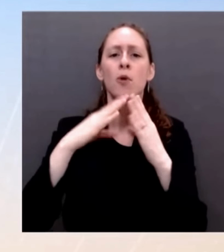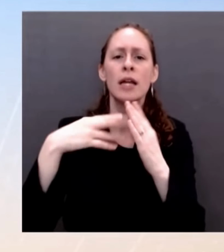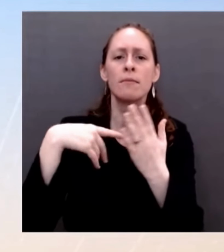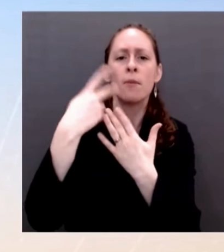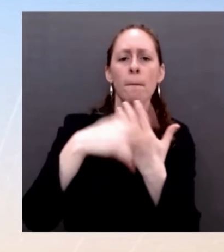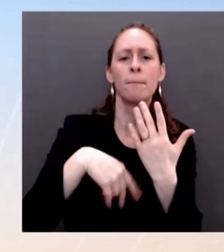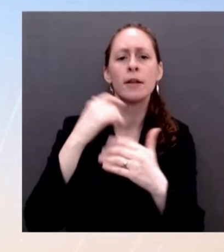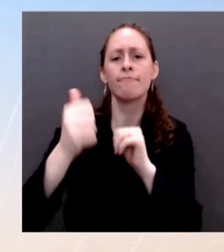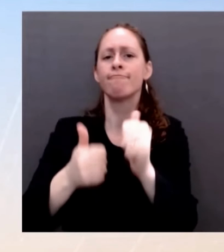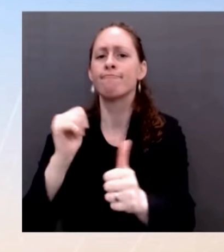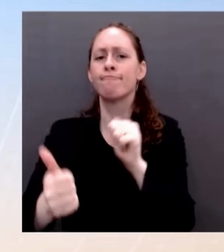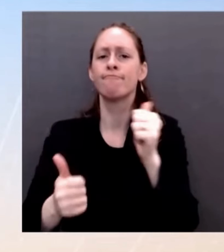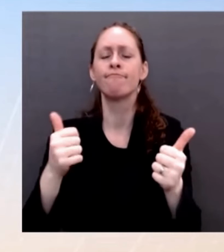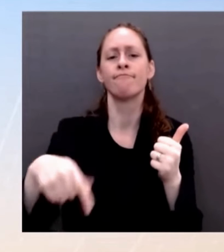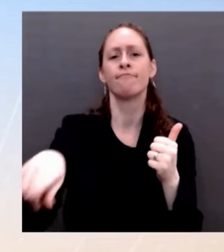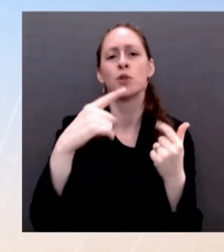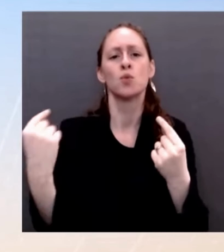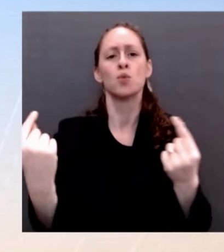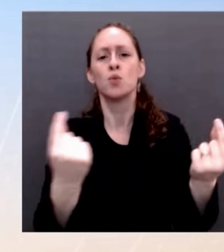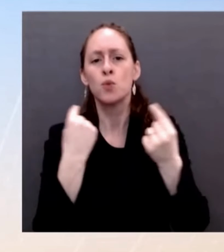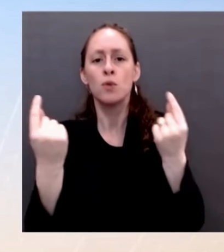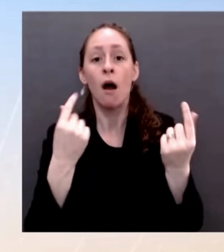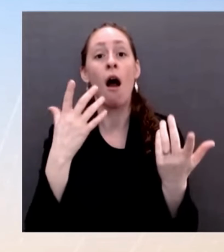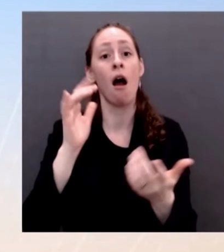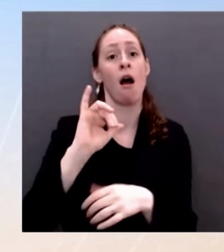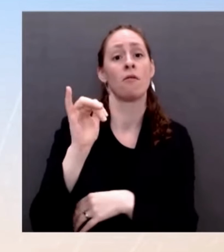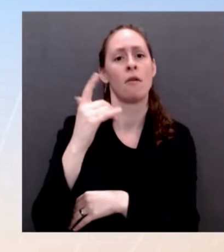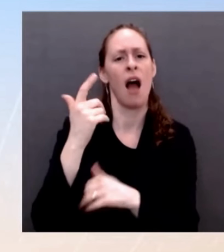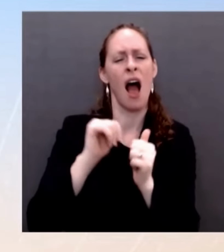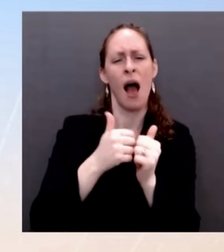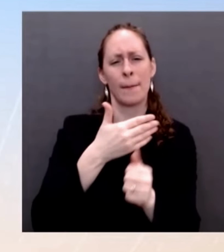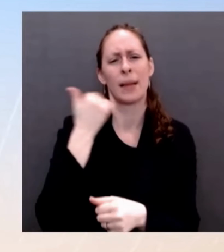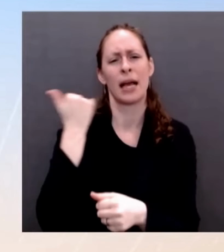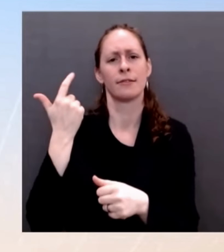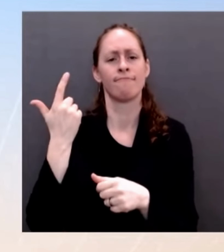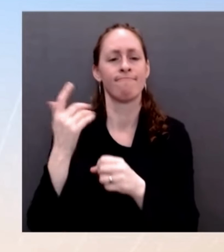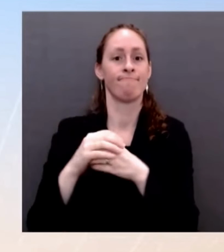with mayors and local leaders on this, but I think the president's record, his commitment, speaks for itself.